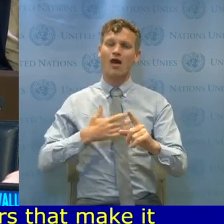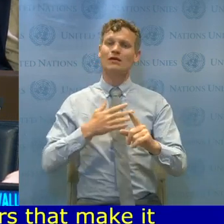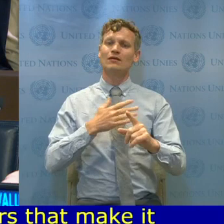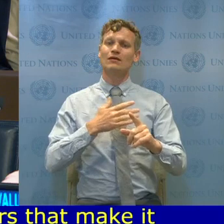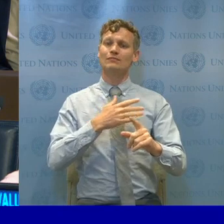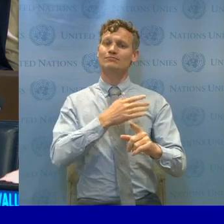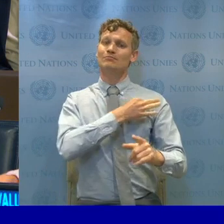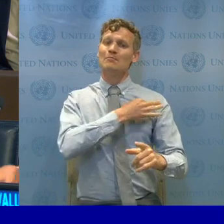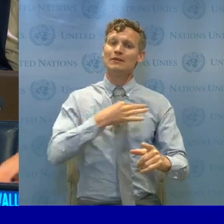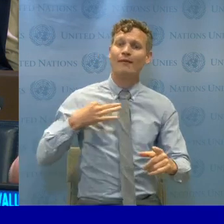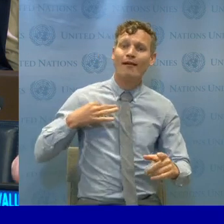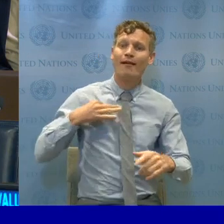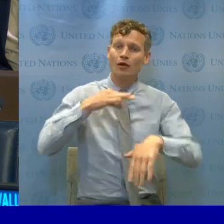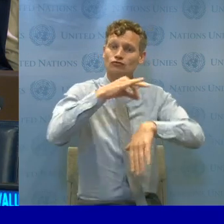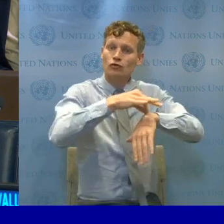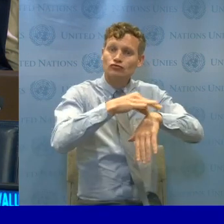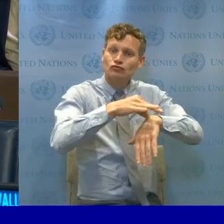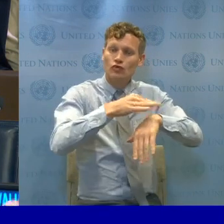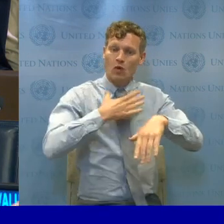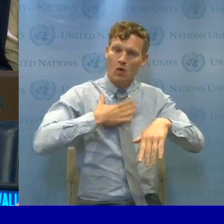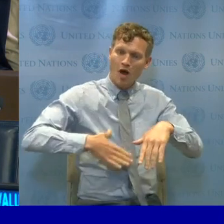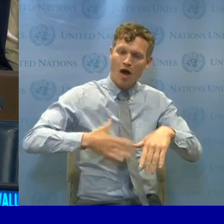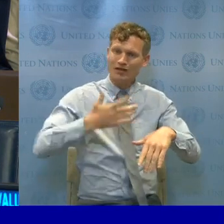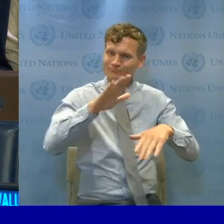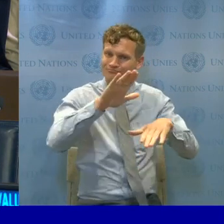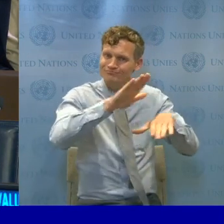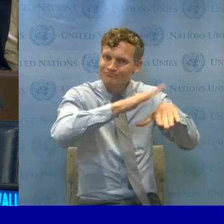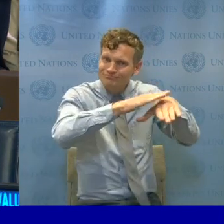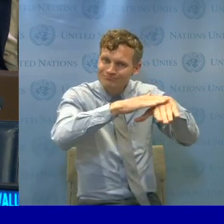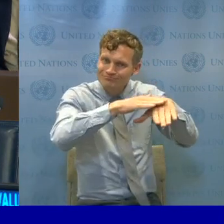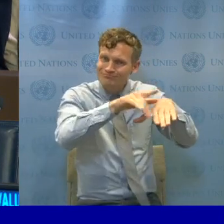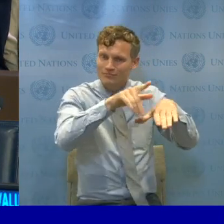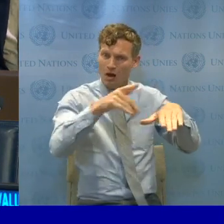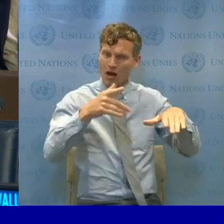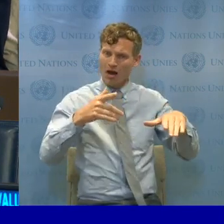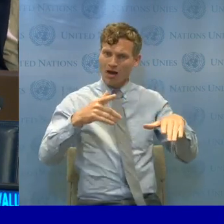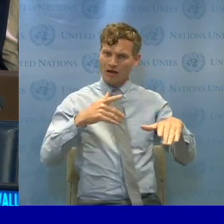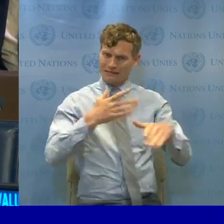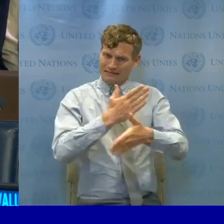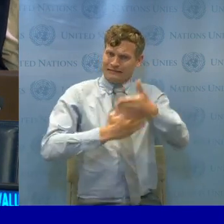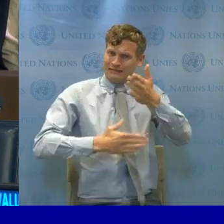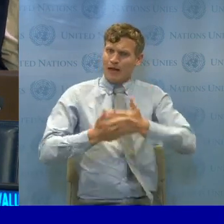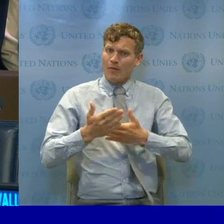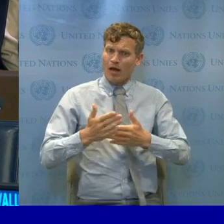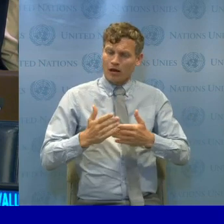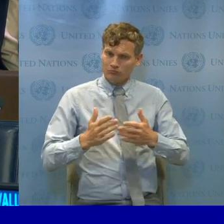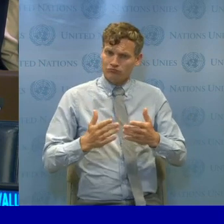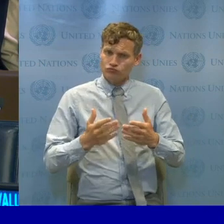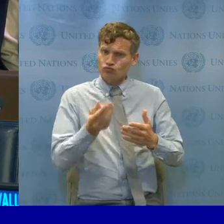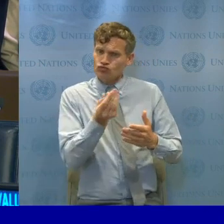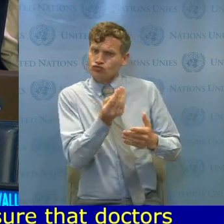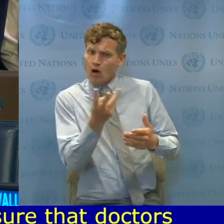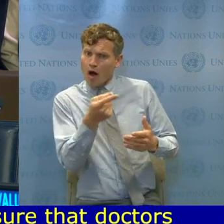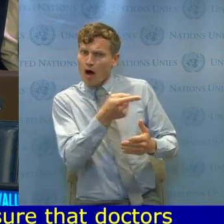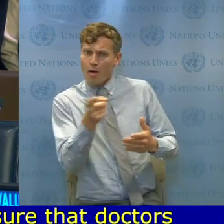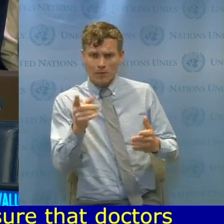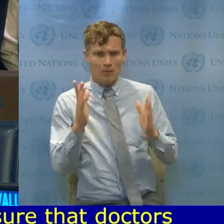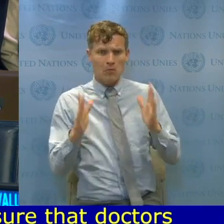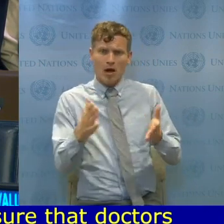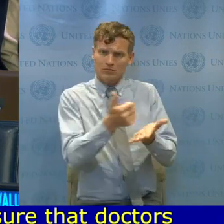we need medical care, but very often we do find that